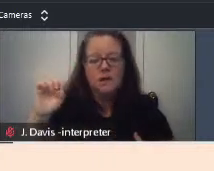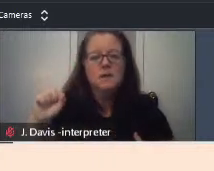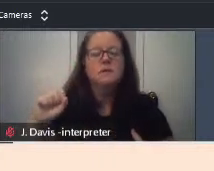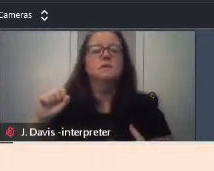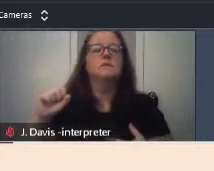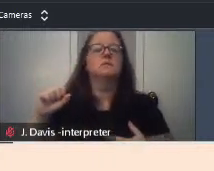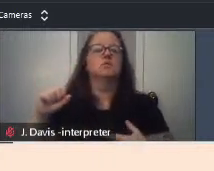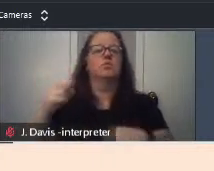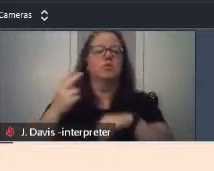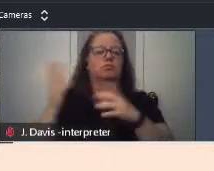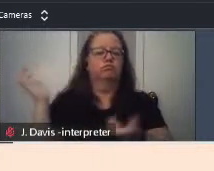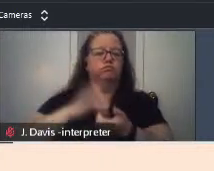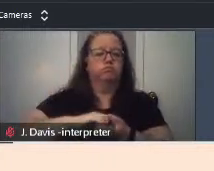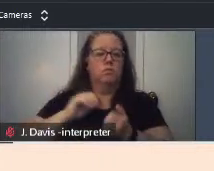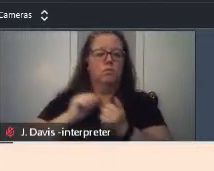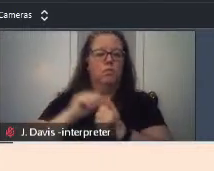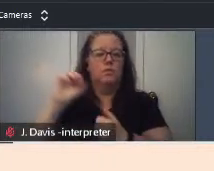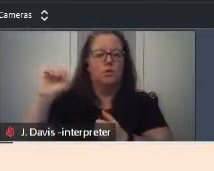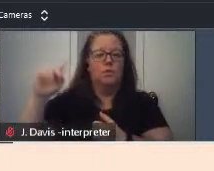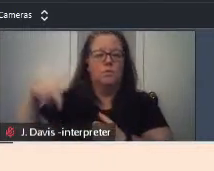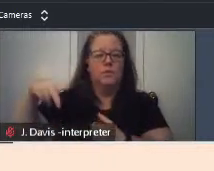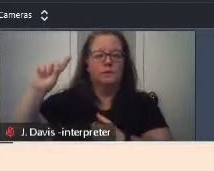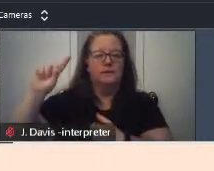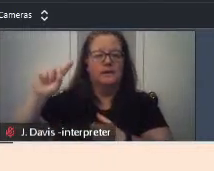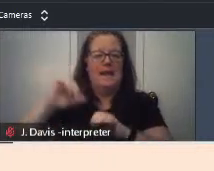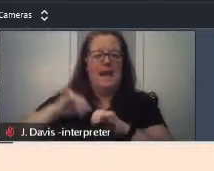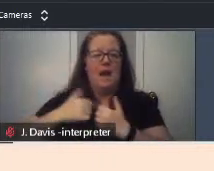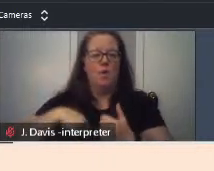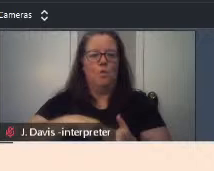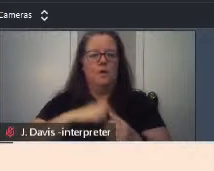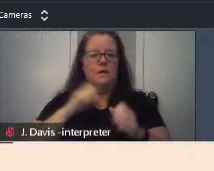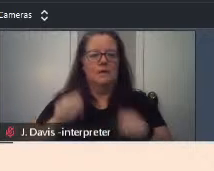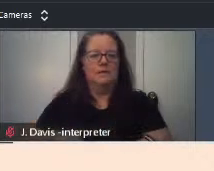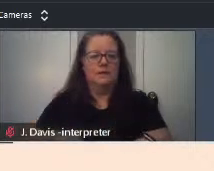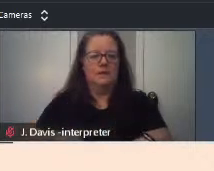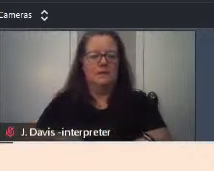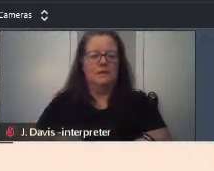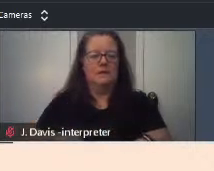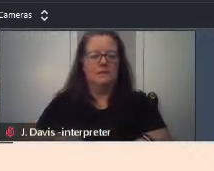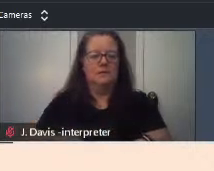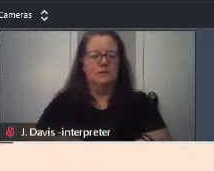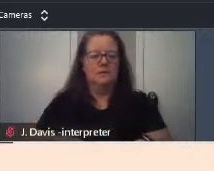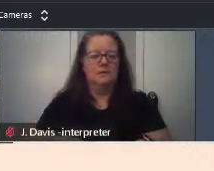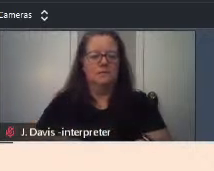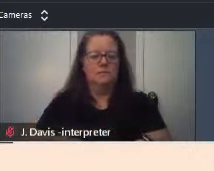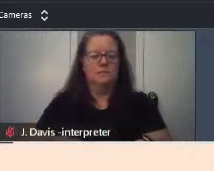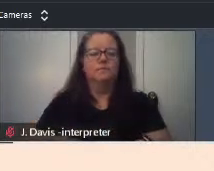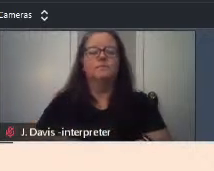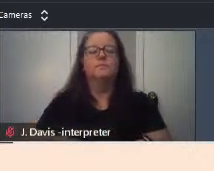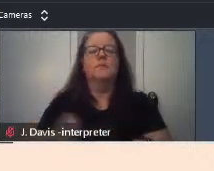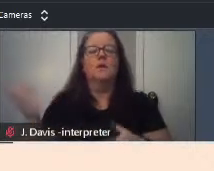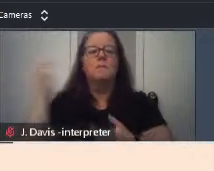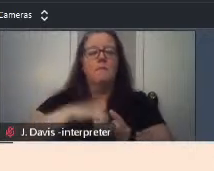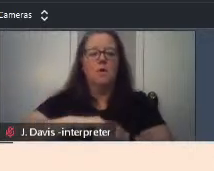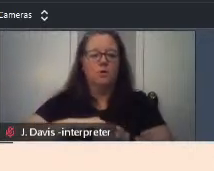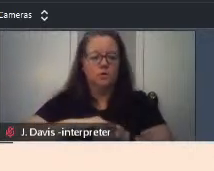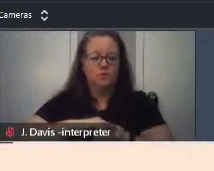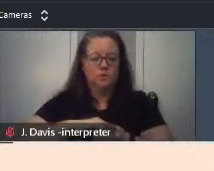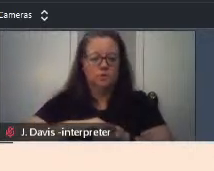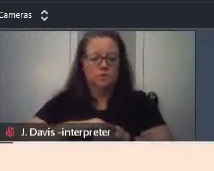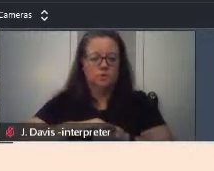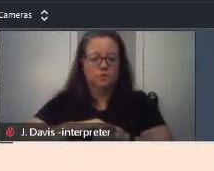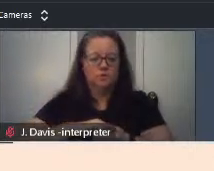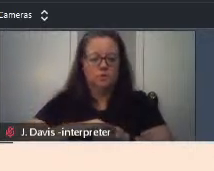with OPD right now to discuss better ways for us to work together in the future on that. We also partner with Caesar on the